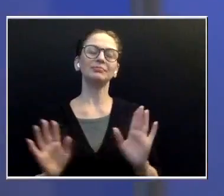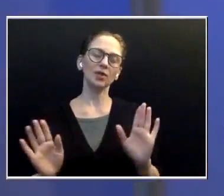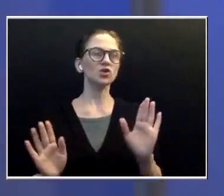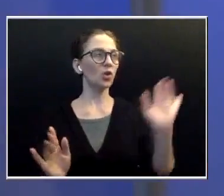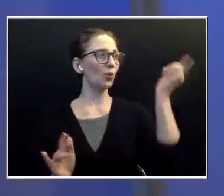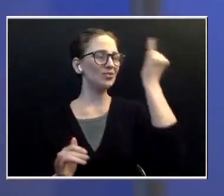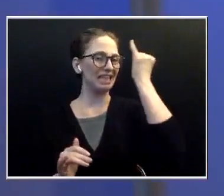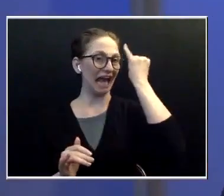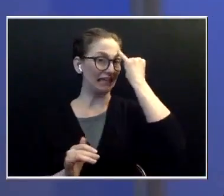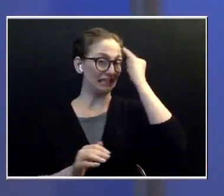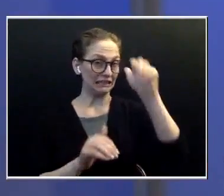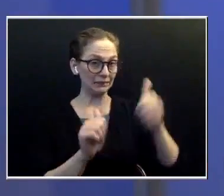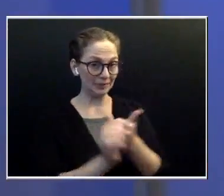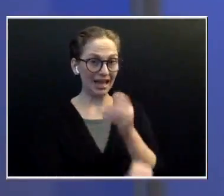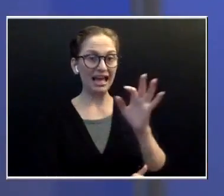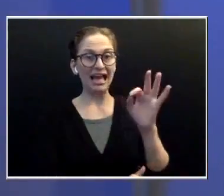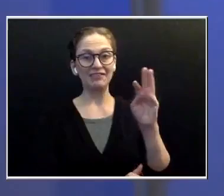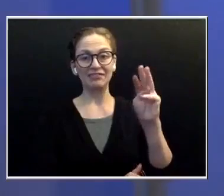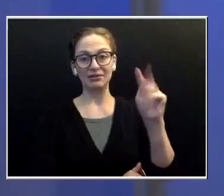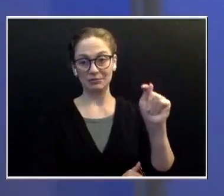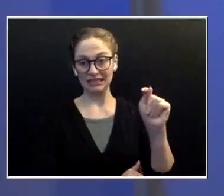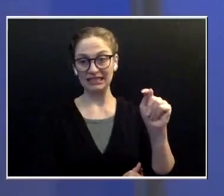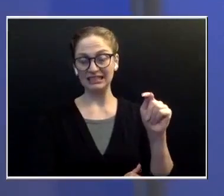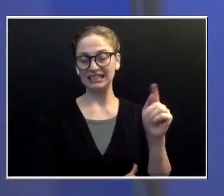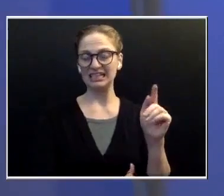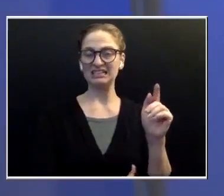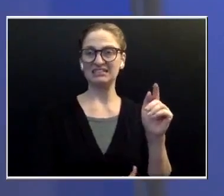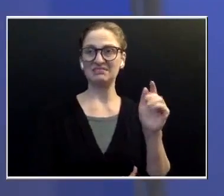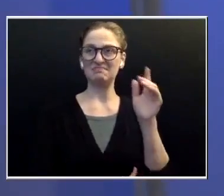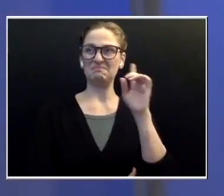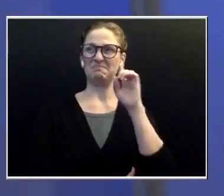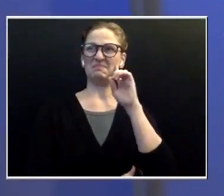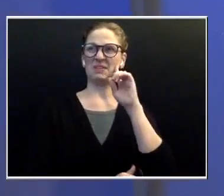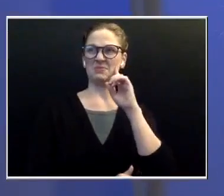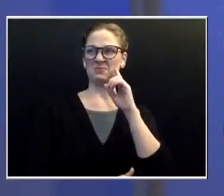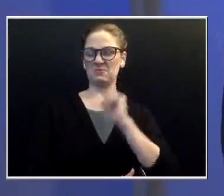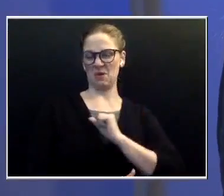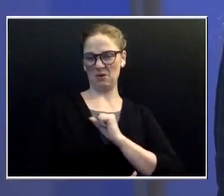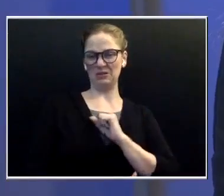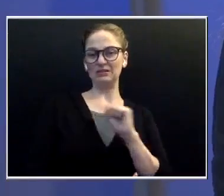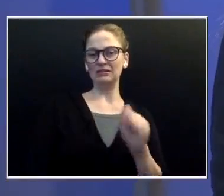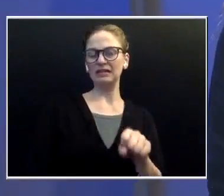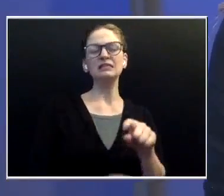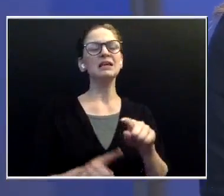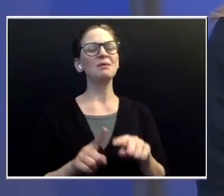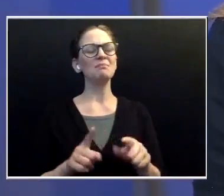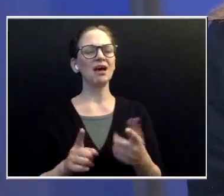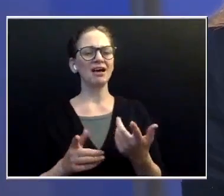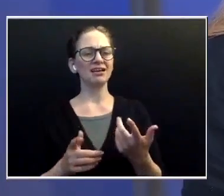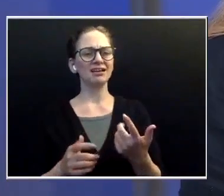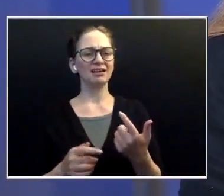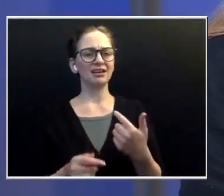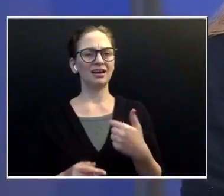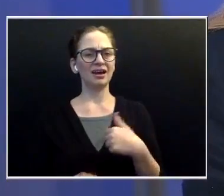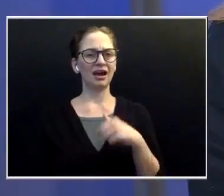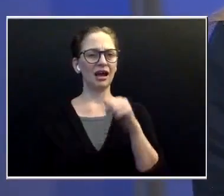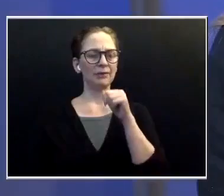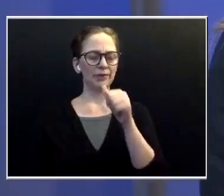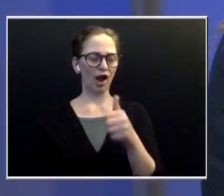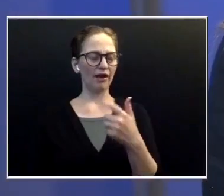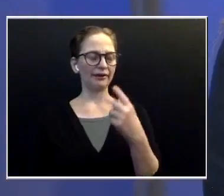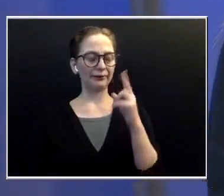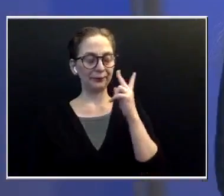the way that this is the procedure goes, I'm not watching stool go into my body.